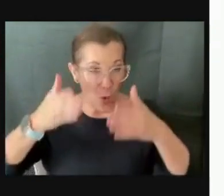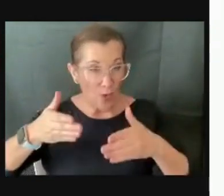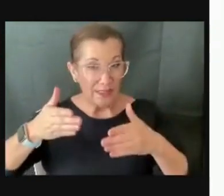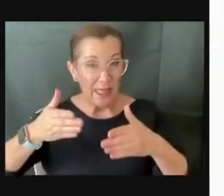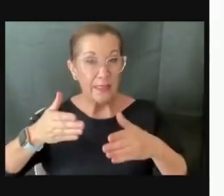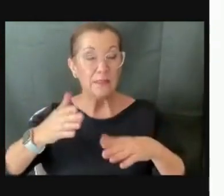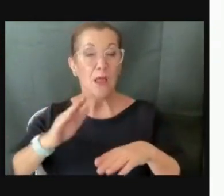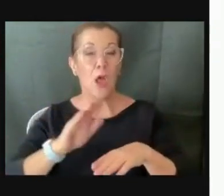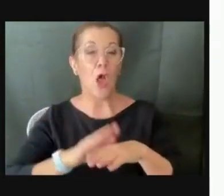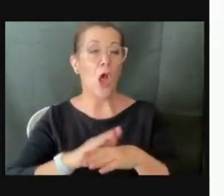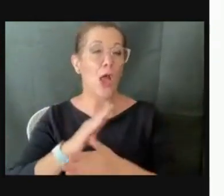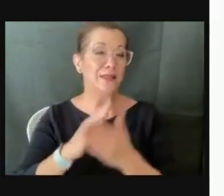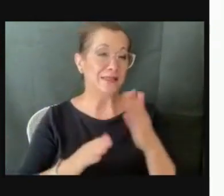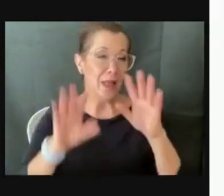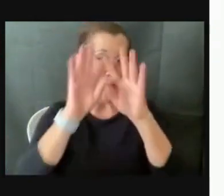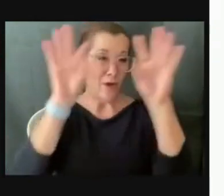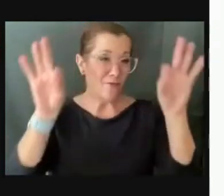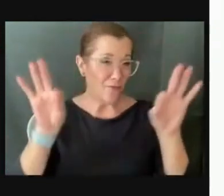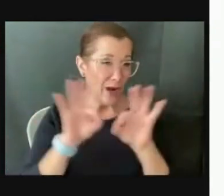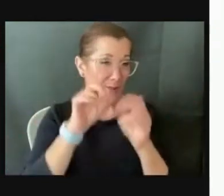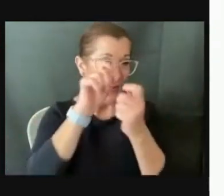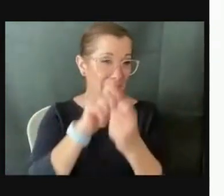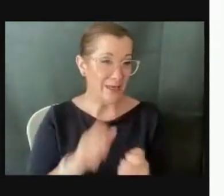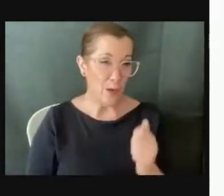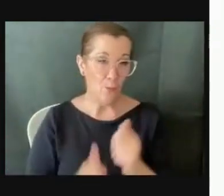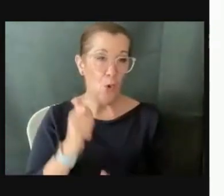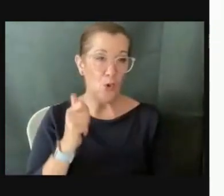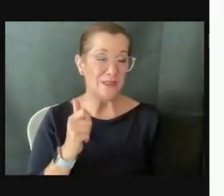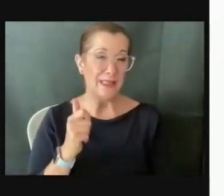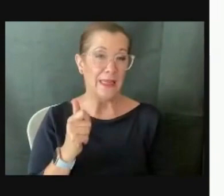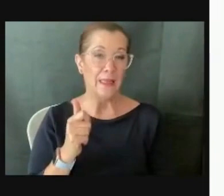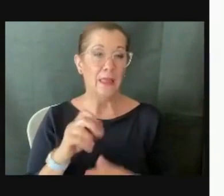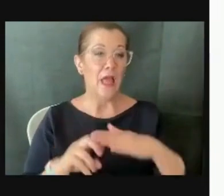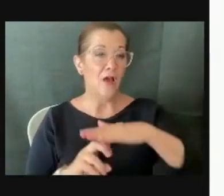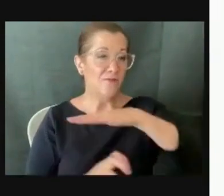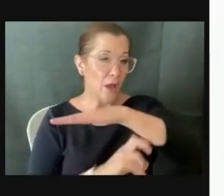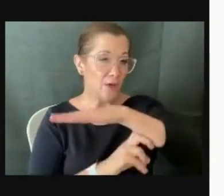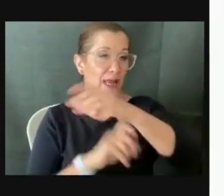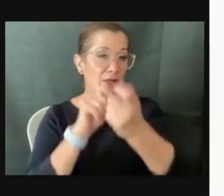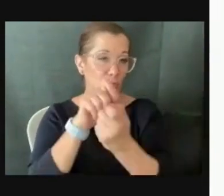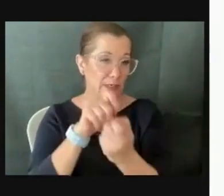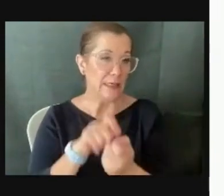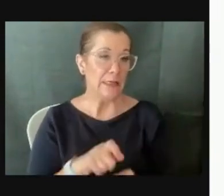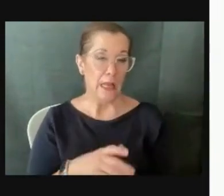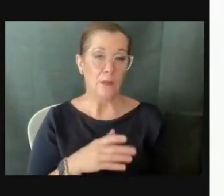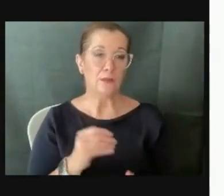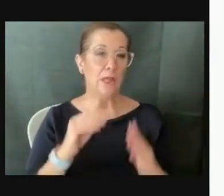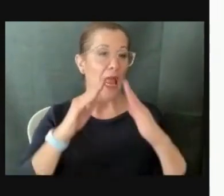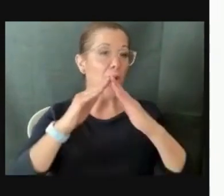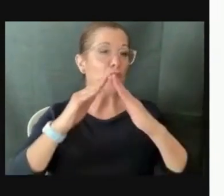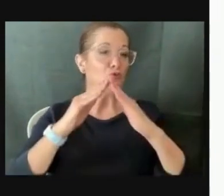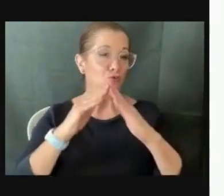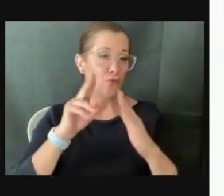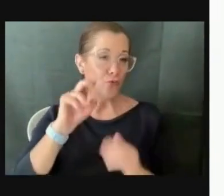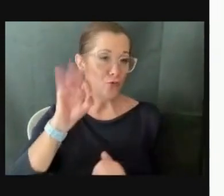on some framing details, but mostly it's going to be your foundation details and your roof